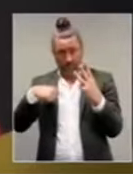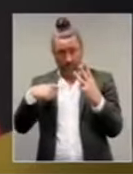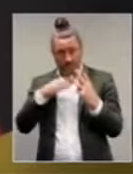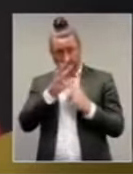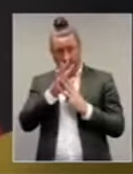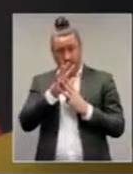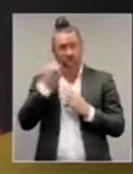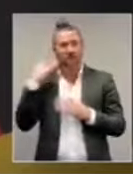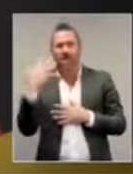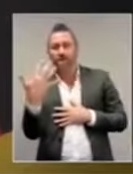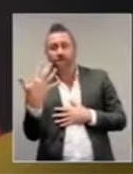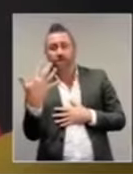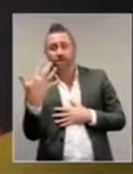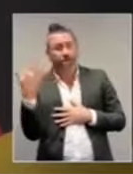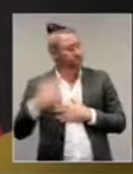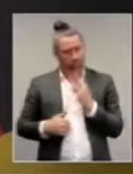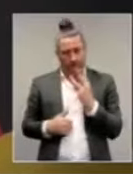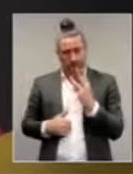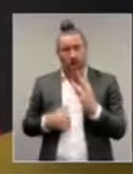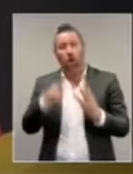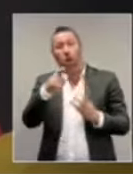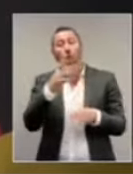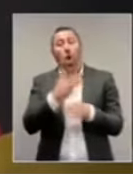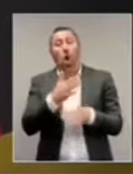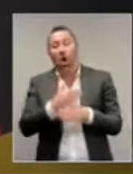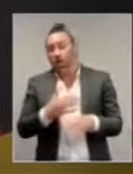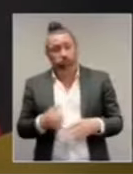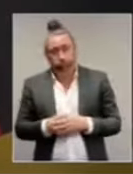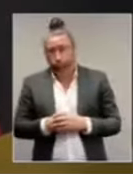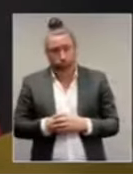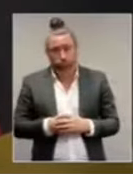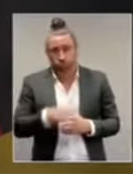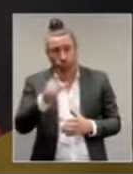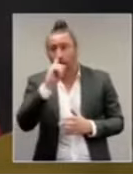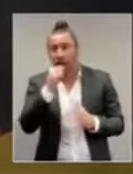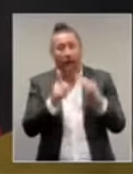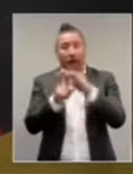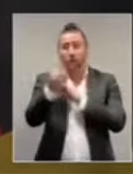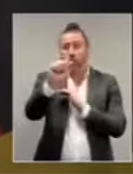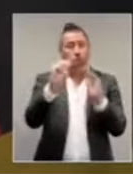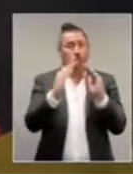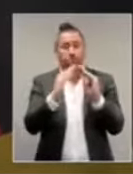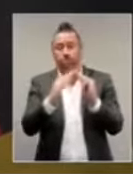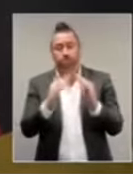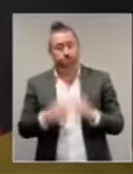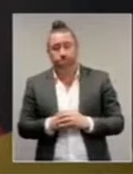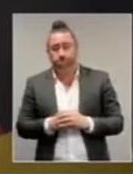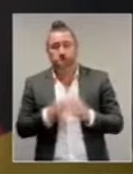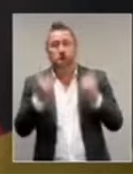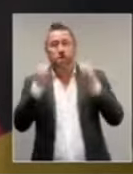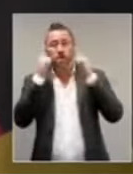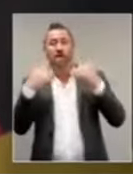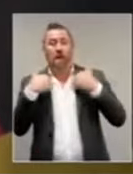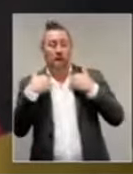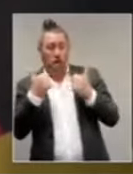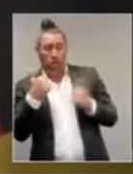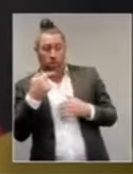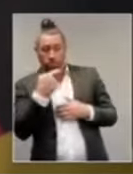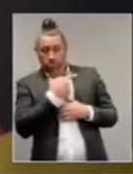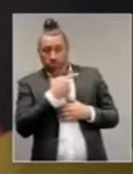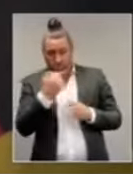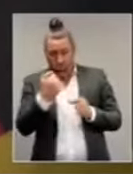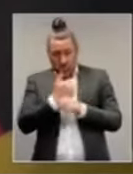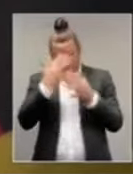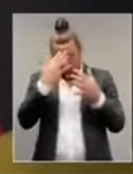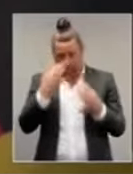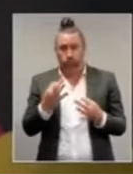work is not a reason to leave the home for the unvaccinated the chief health officer has also determined that